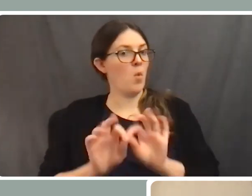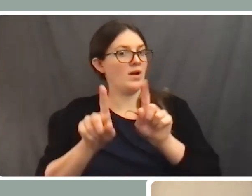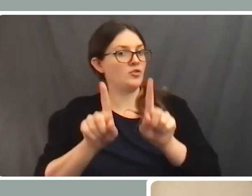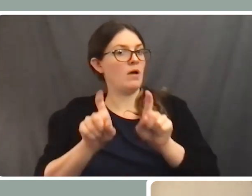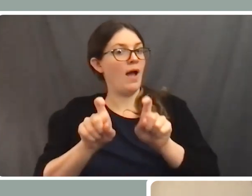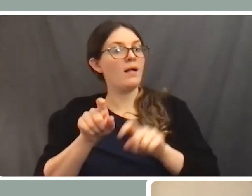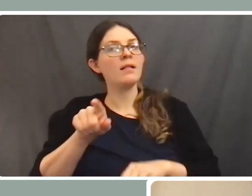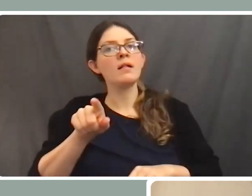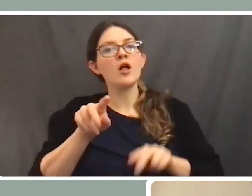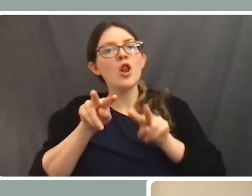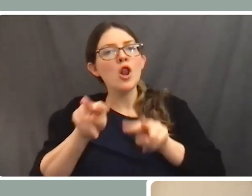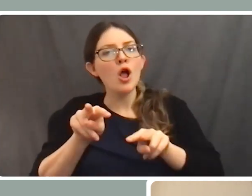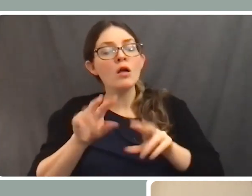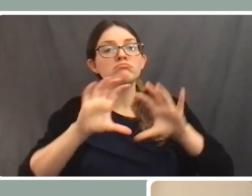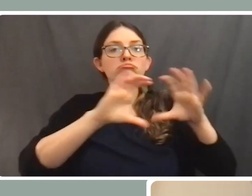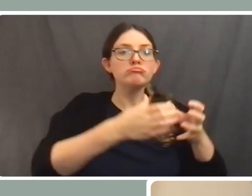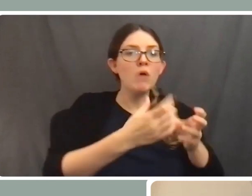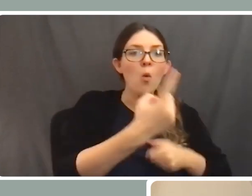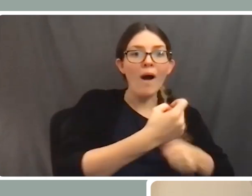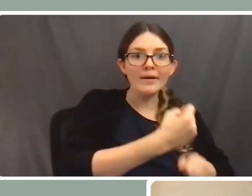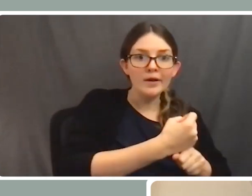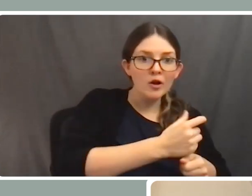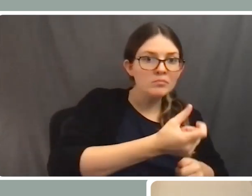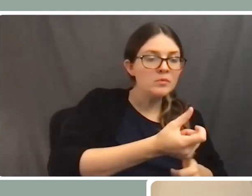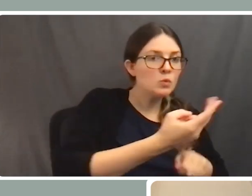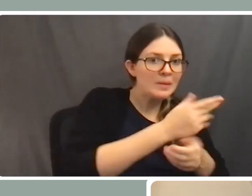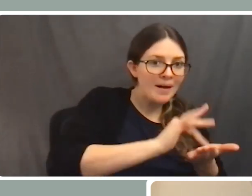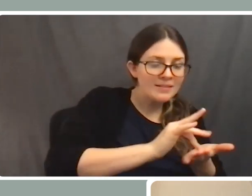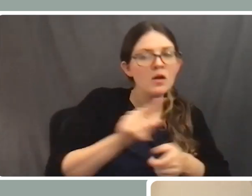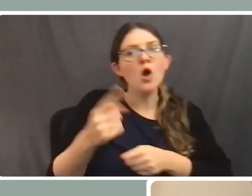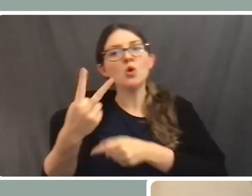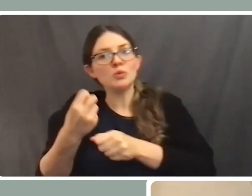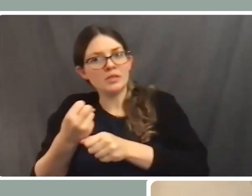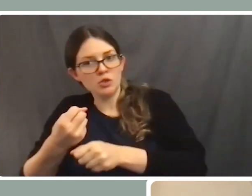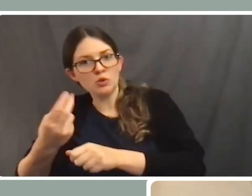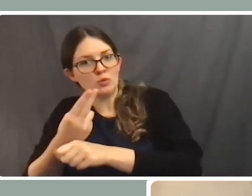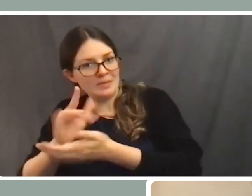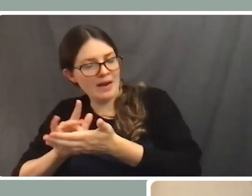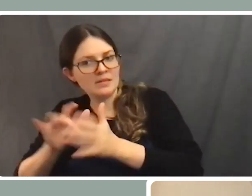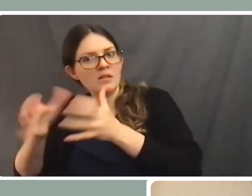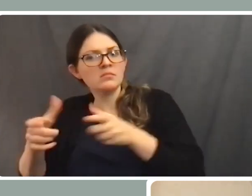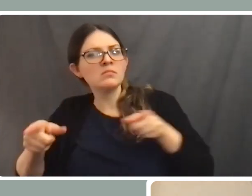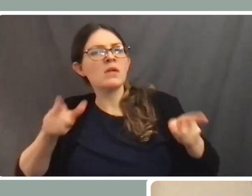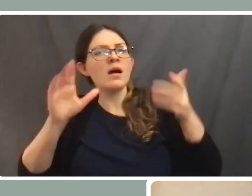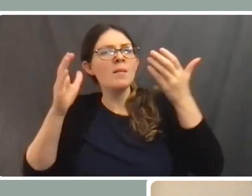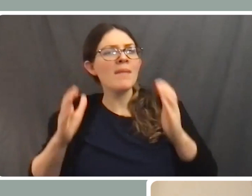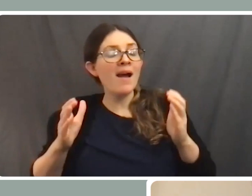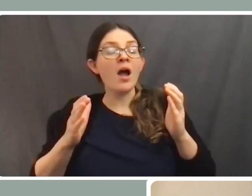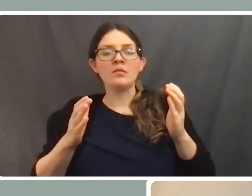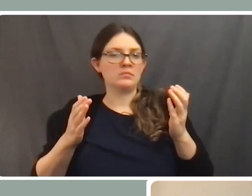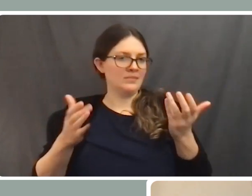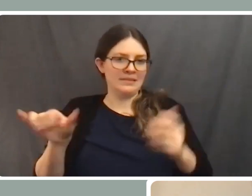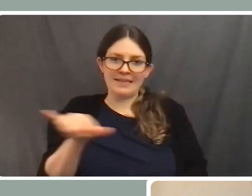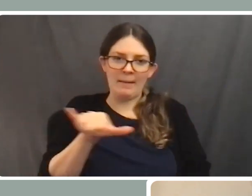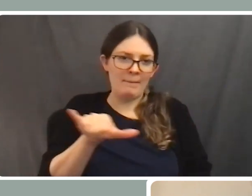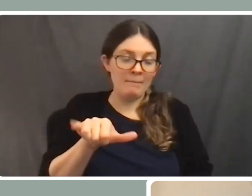2 years, and 2 years was no better than 1 year. So that's the reason, a lot of patients ask like, well, maybe I should keep going. I'm willing to keep going when they